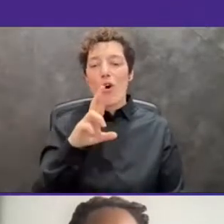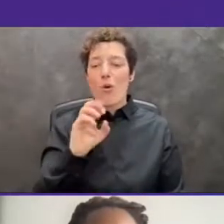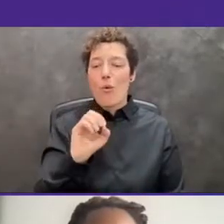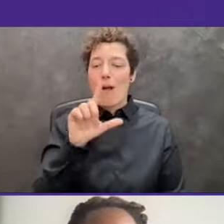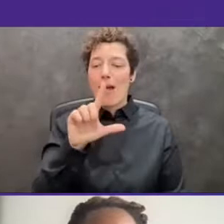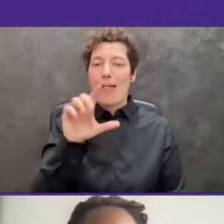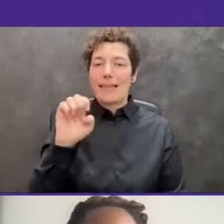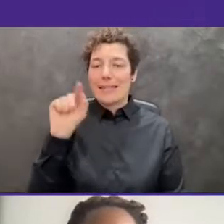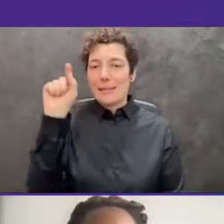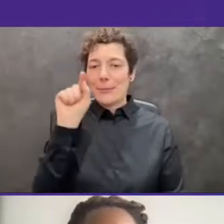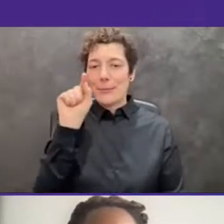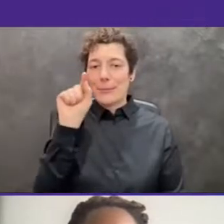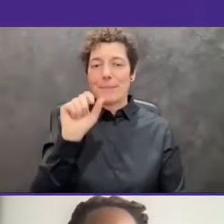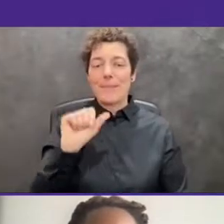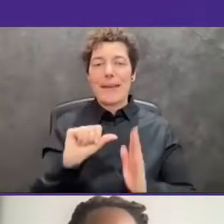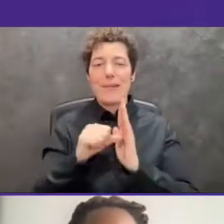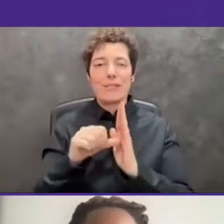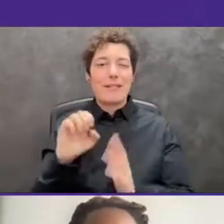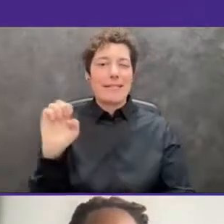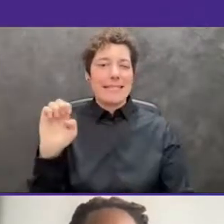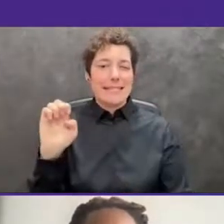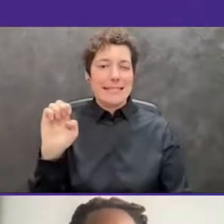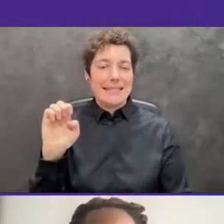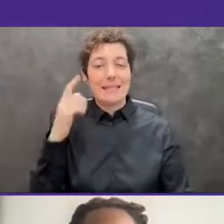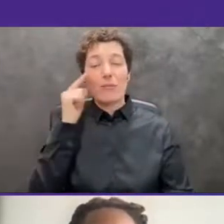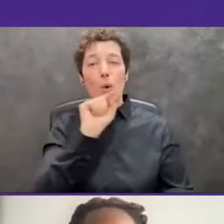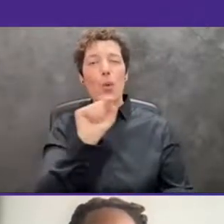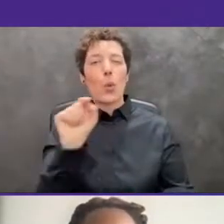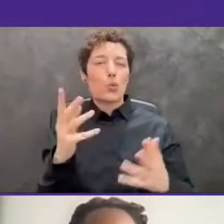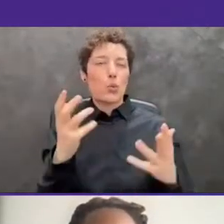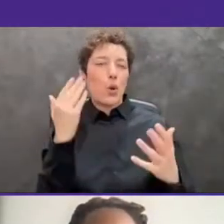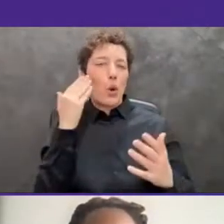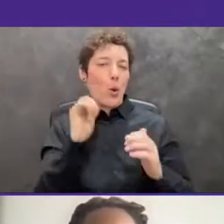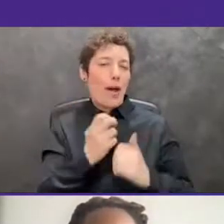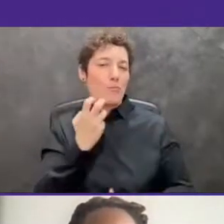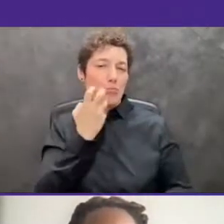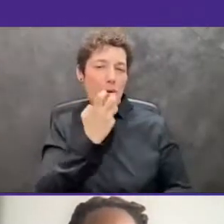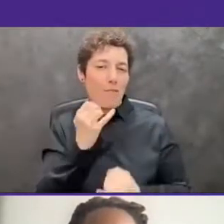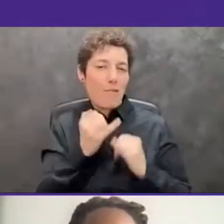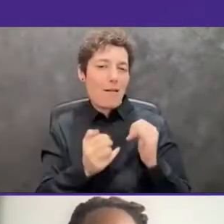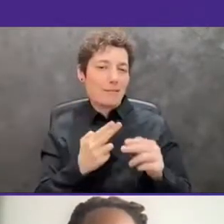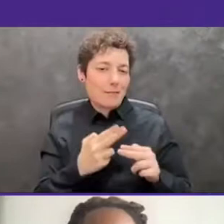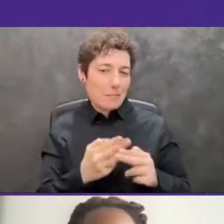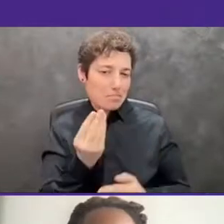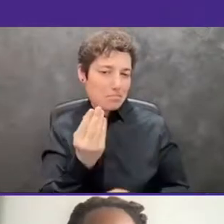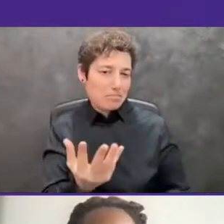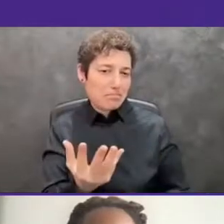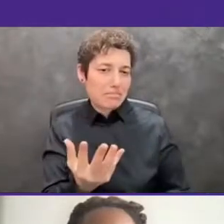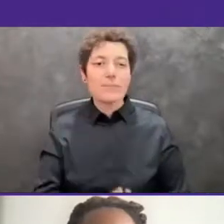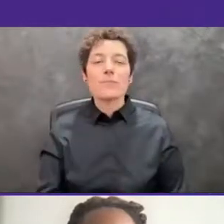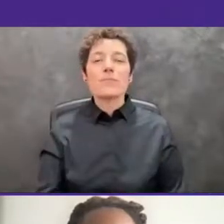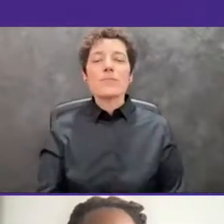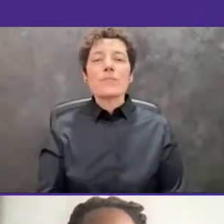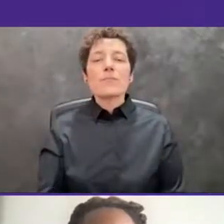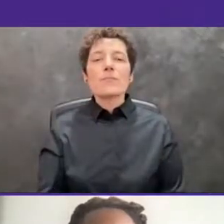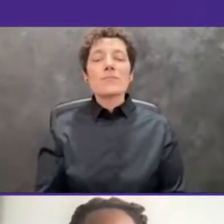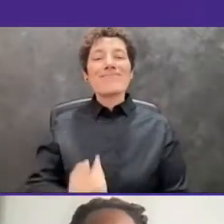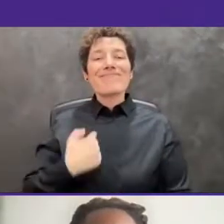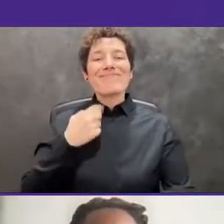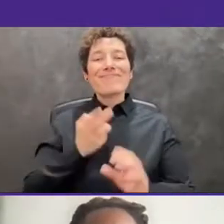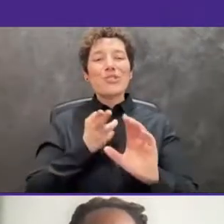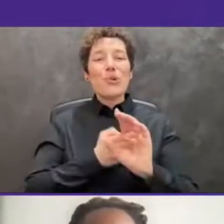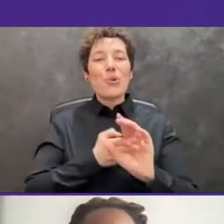the E, for those who would like to know that. I am joining you from